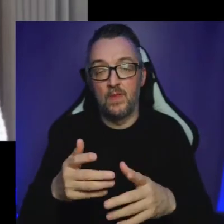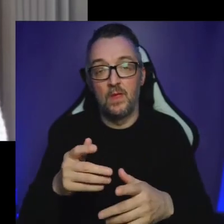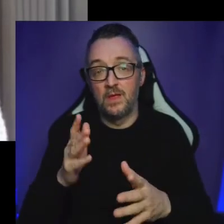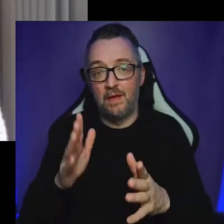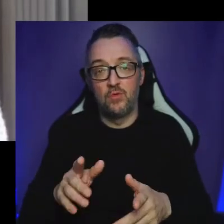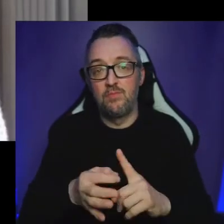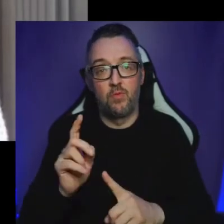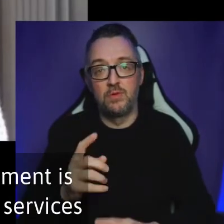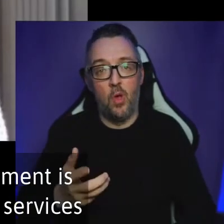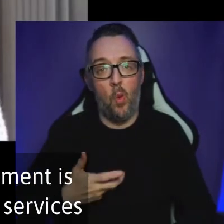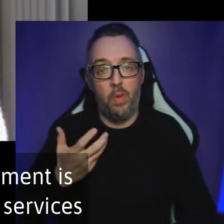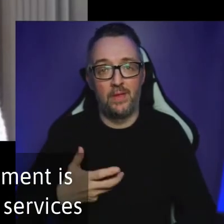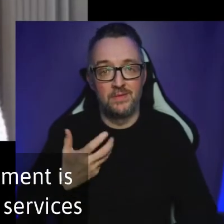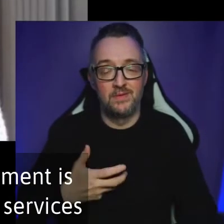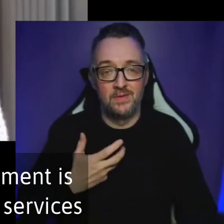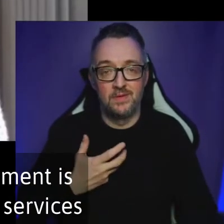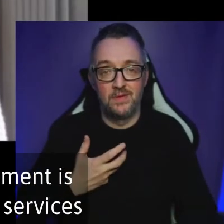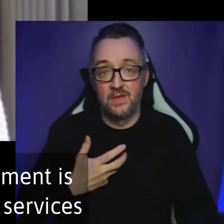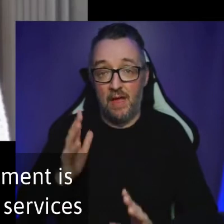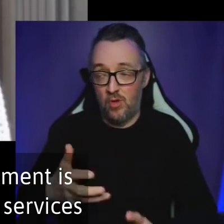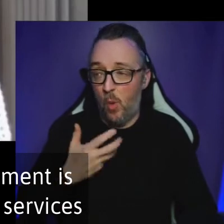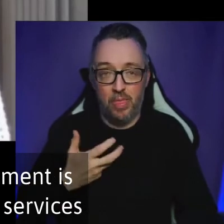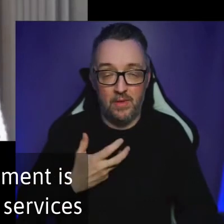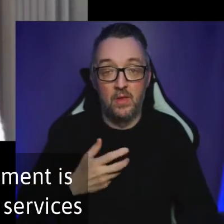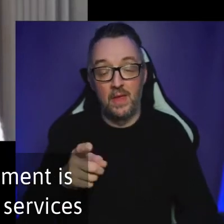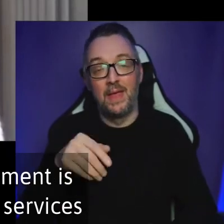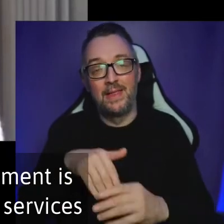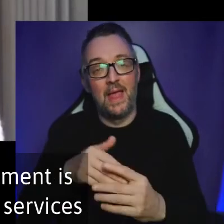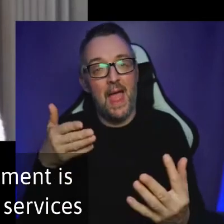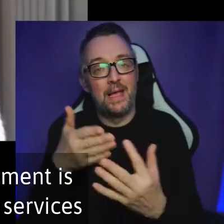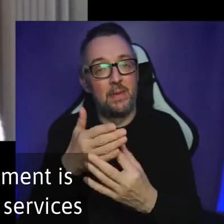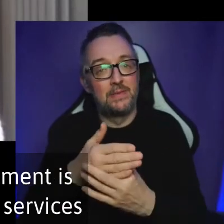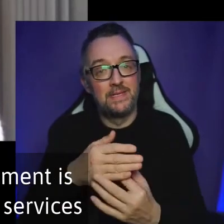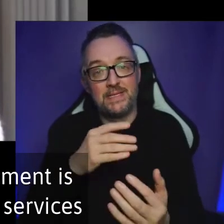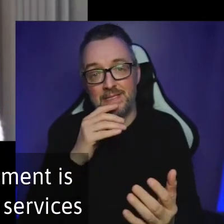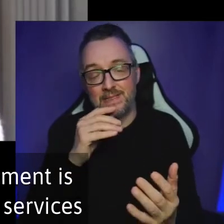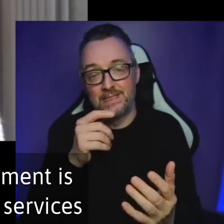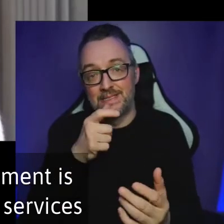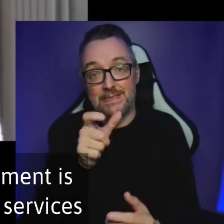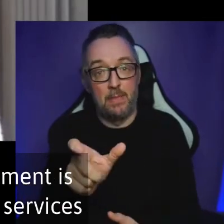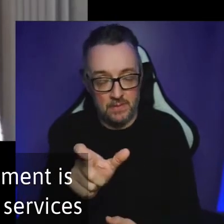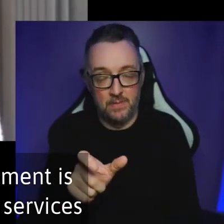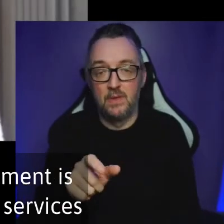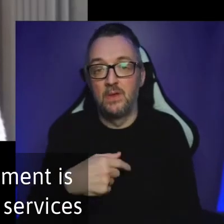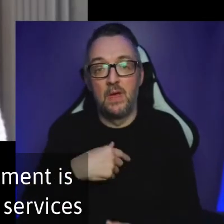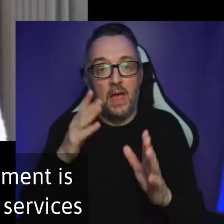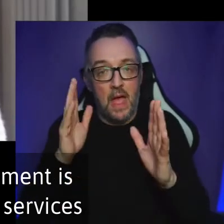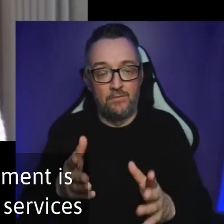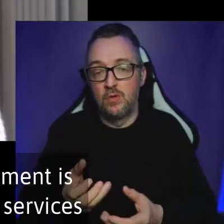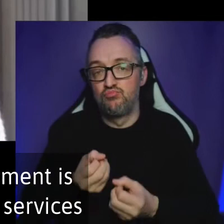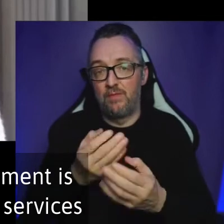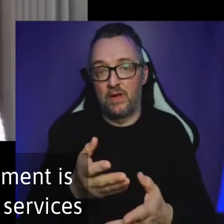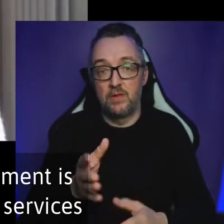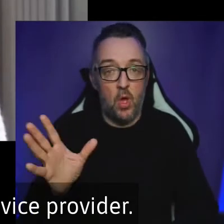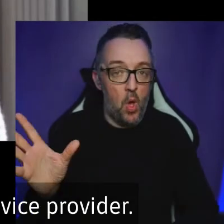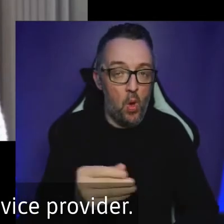stuff. So one of the things within the accessibility statement is that we now have to provide for all public